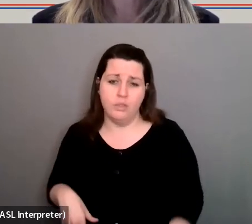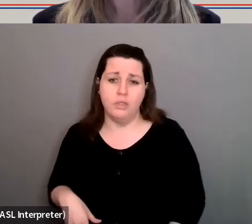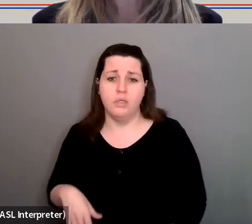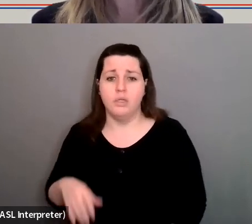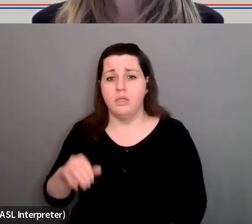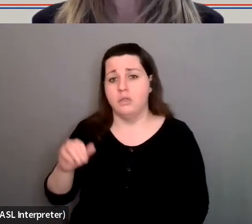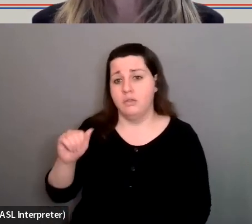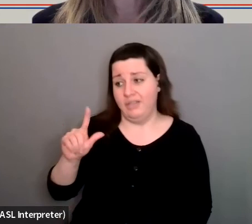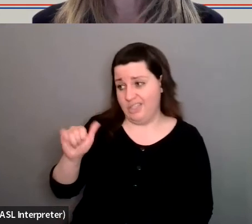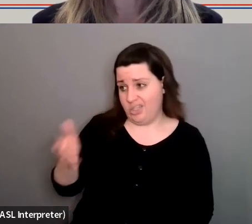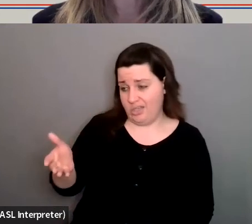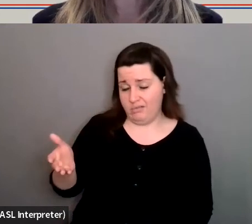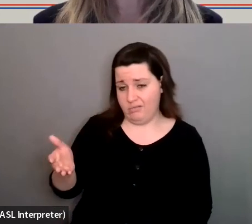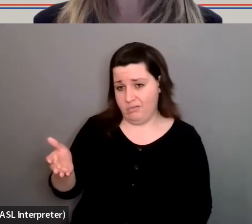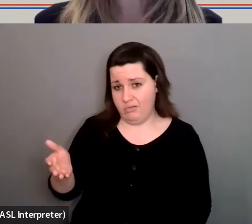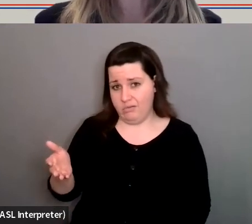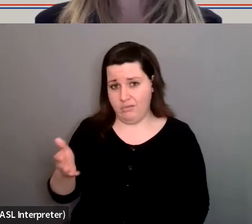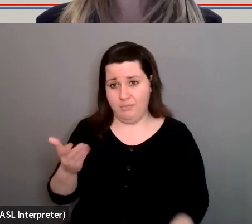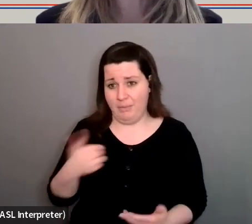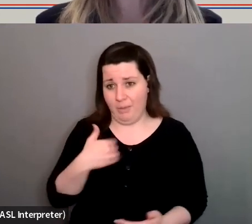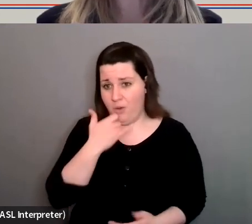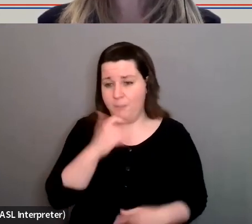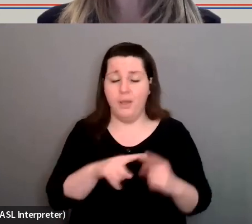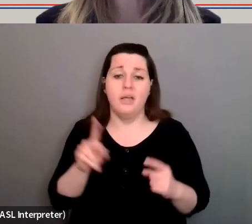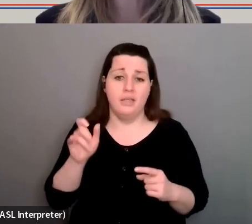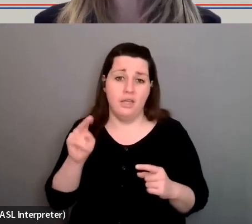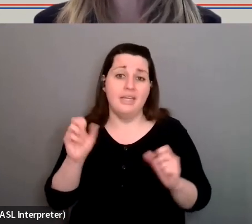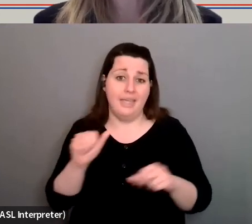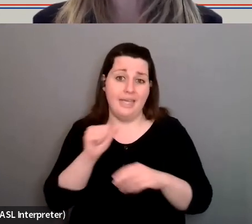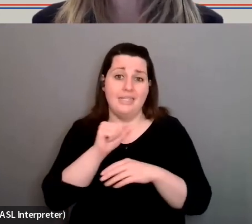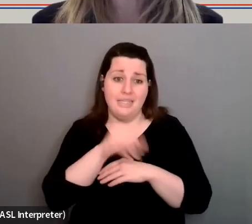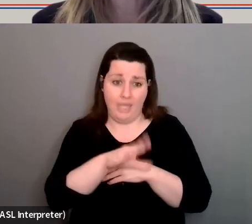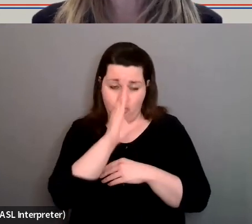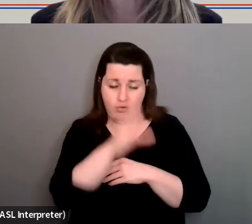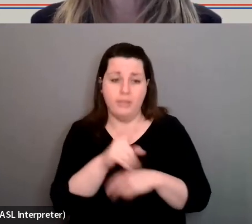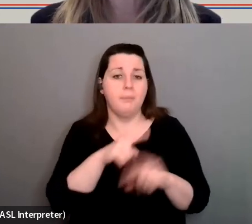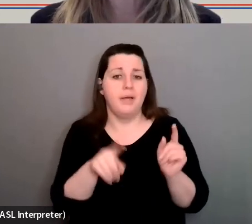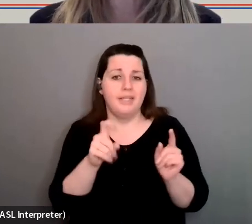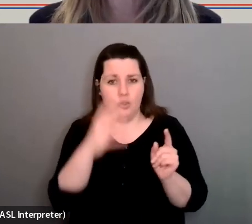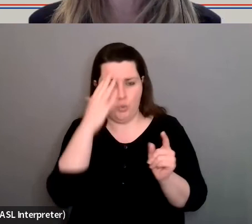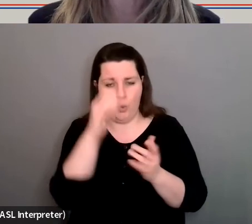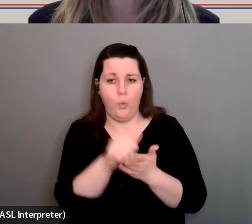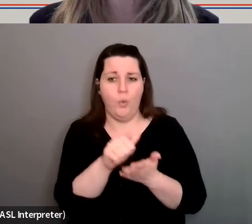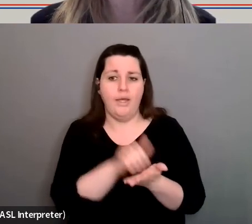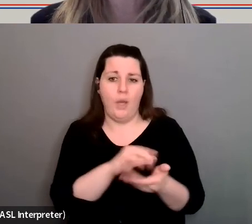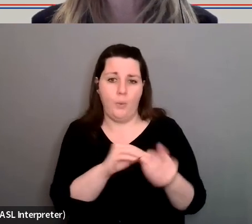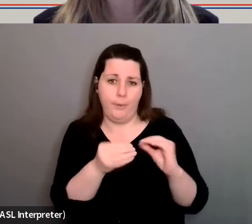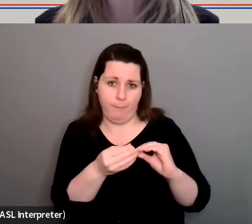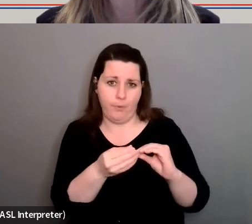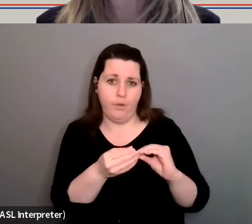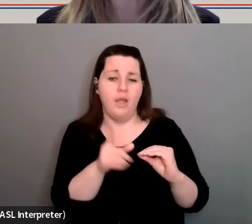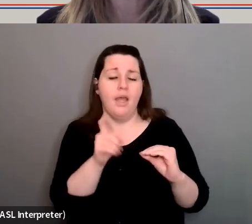Alicia, correct me if I say something incorrect, but they can send it directly. They do need to know the account number. They need to be able